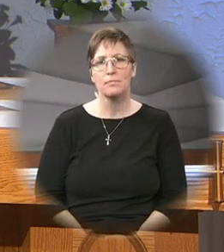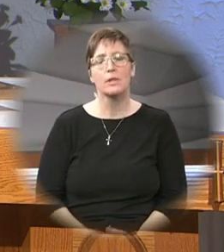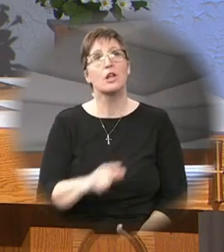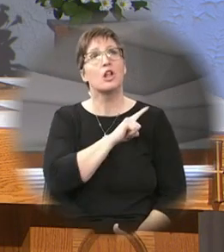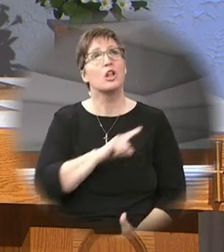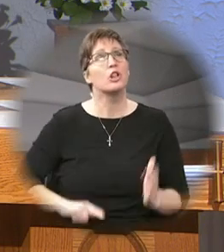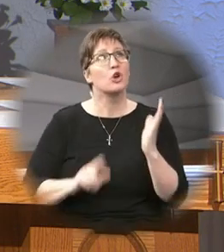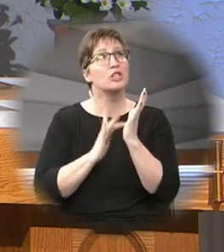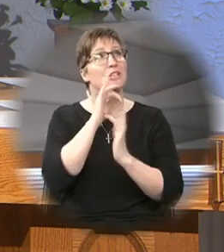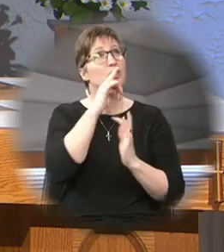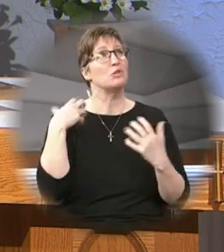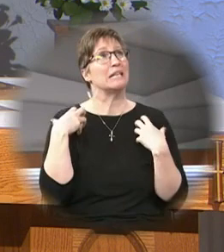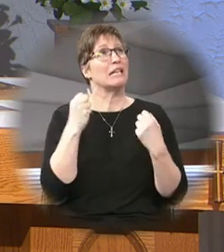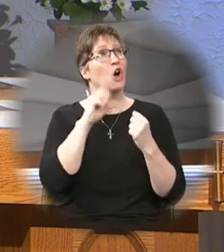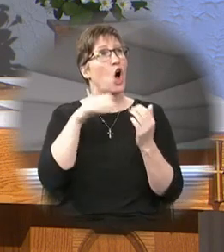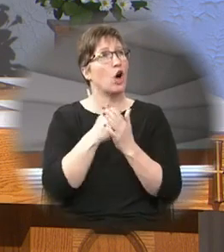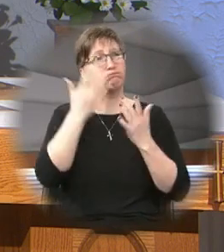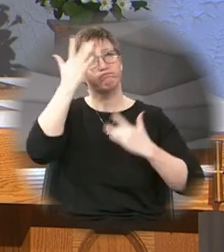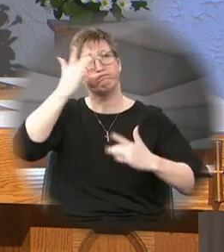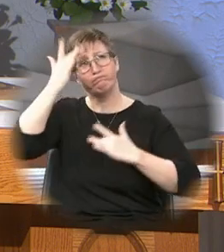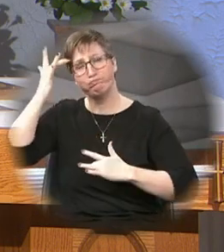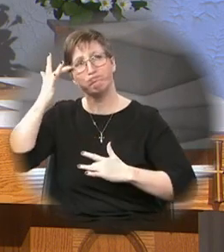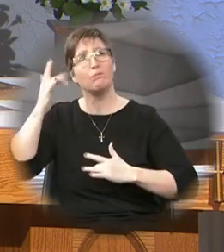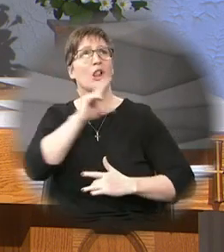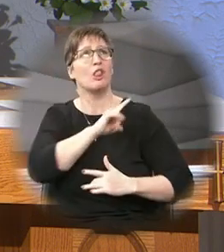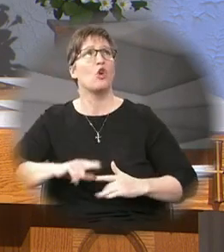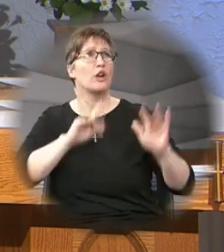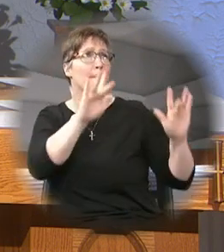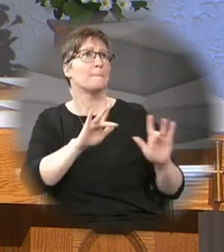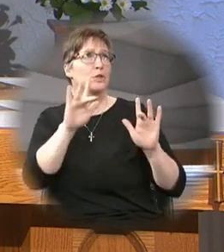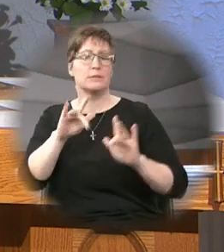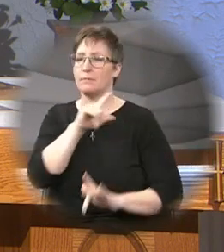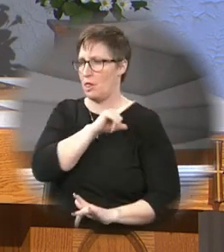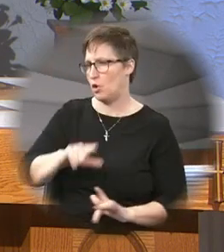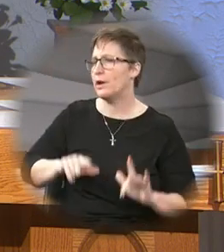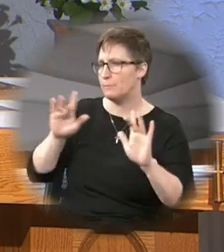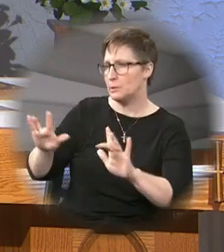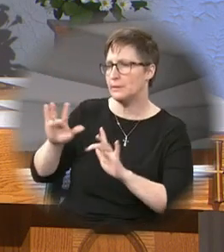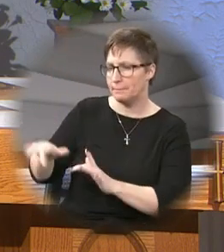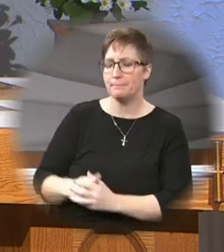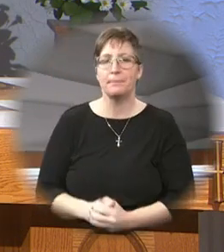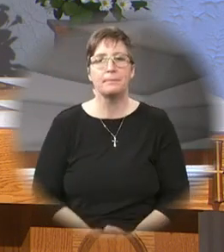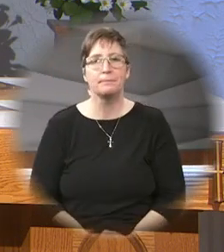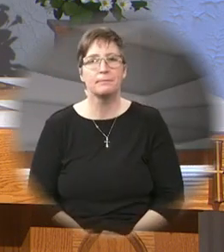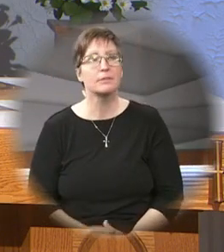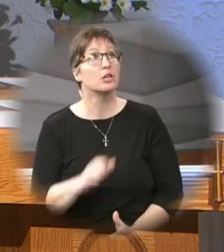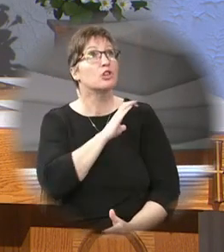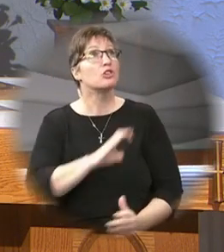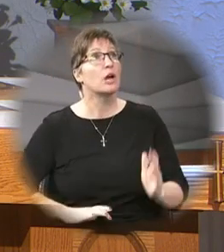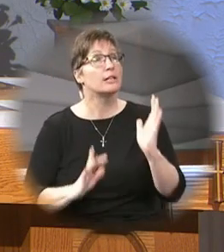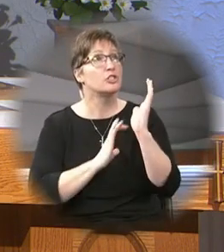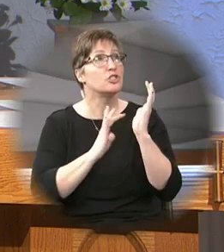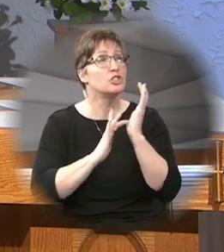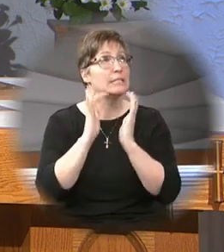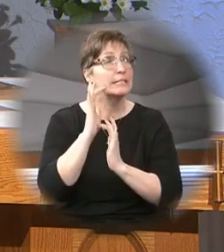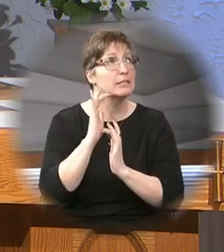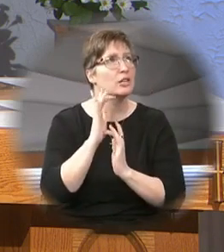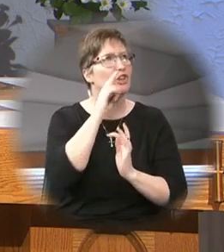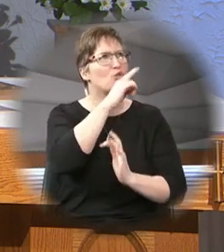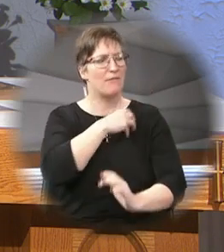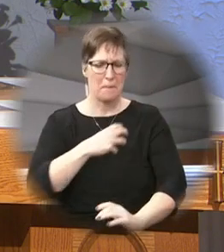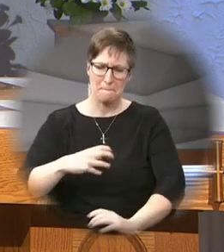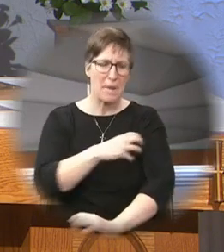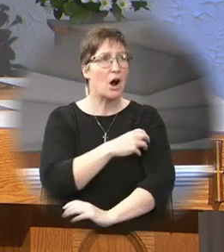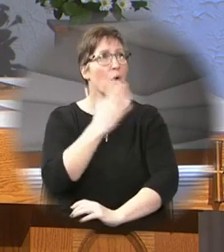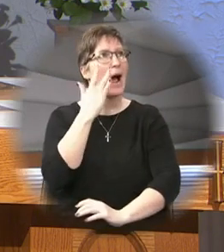Lord Jesus, you heal our every illness. Lord, have mercy. Lord, have mercy. Christ Jesus, you have the power